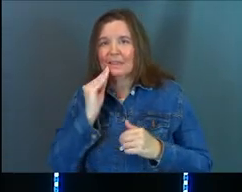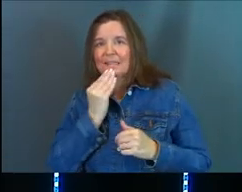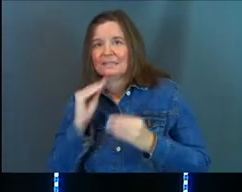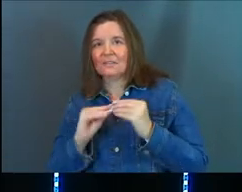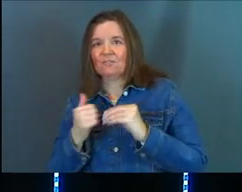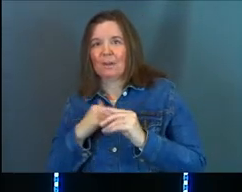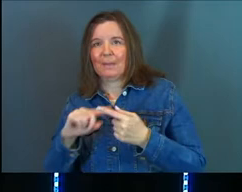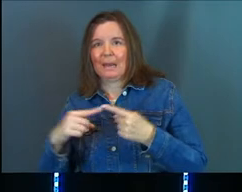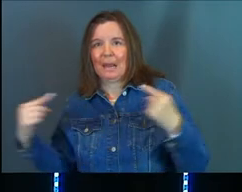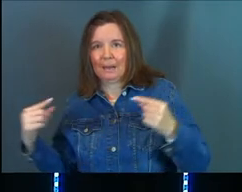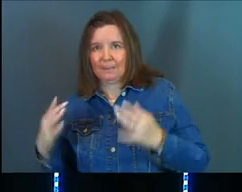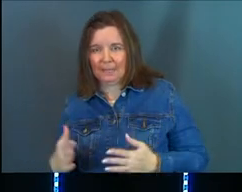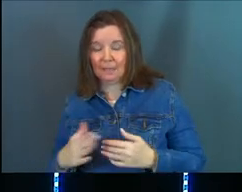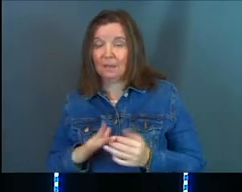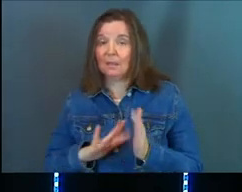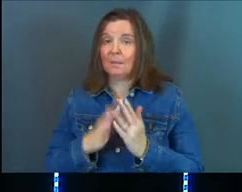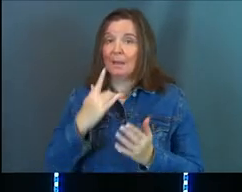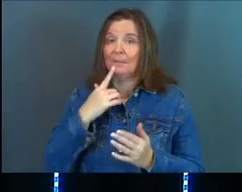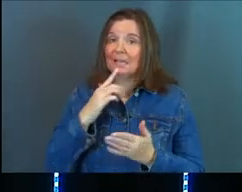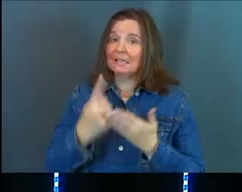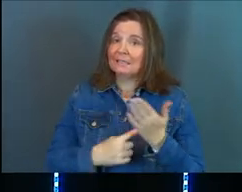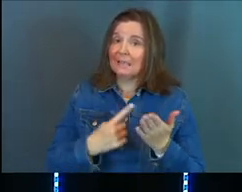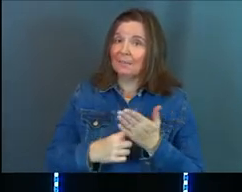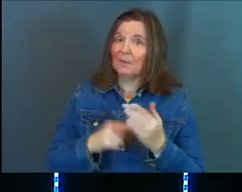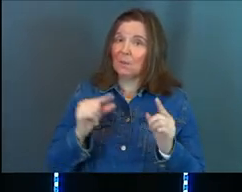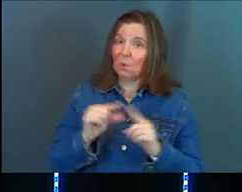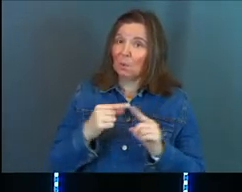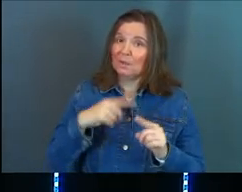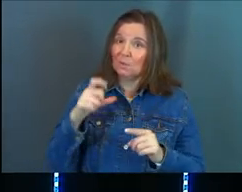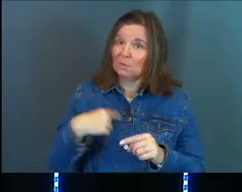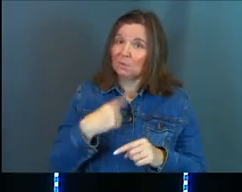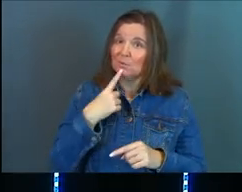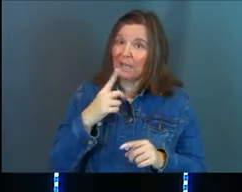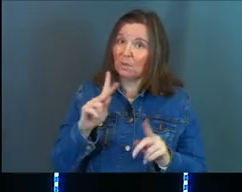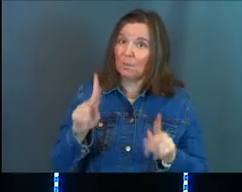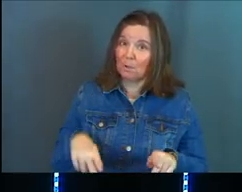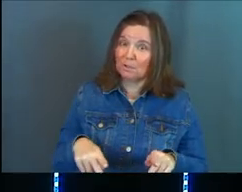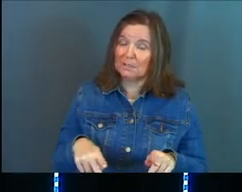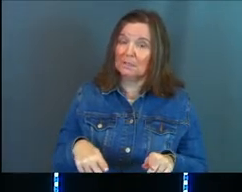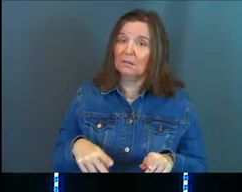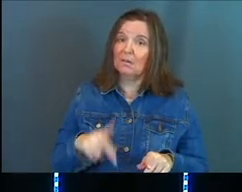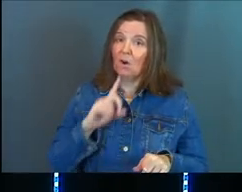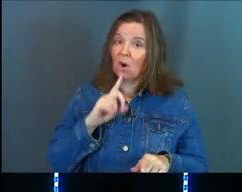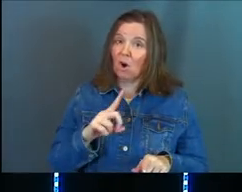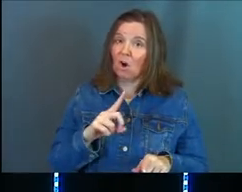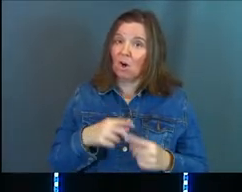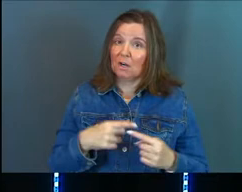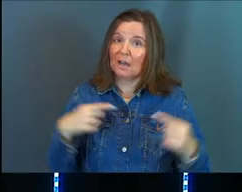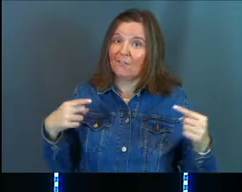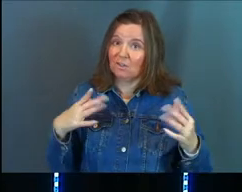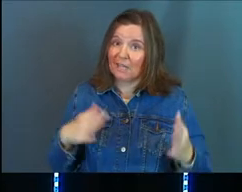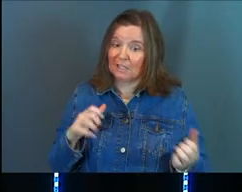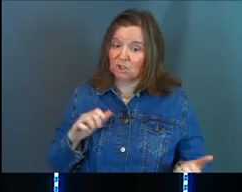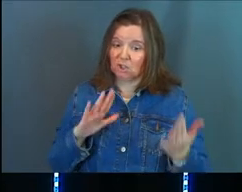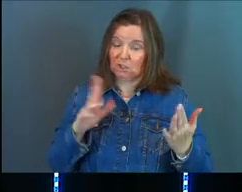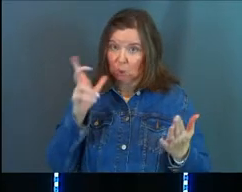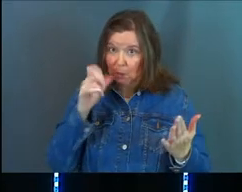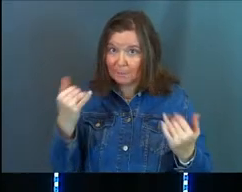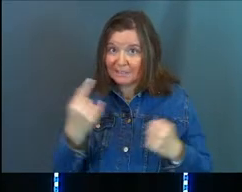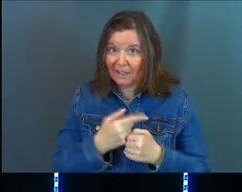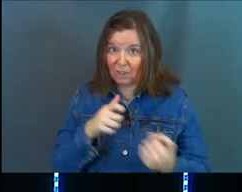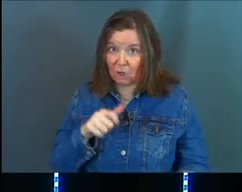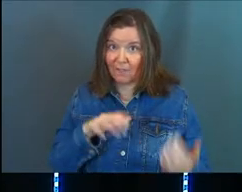an enemy. The Bible says sometimes the words that you need to say to a particular person are confrontational. Did you hear me